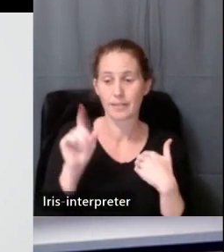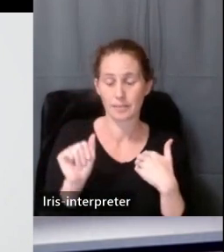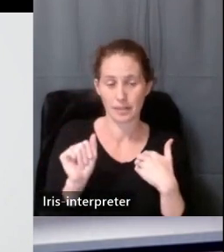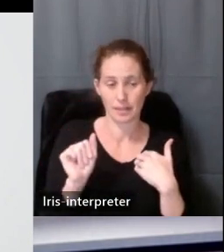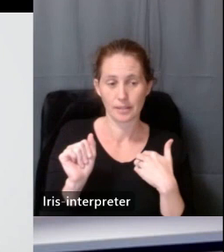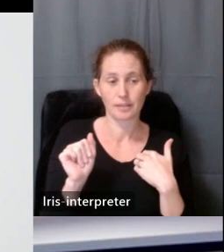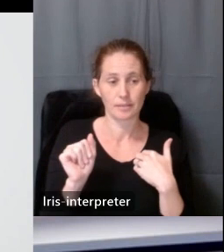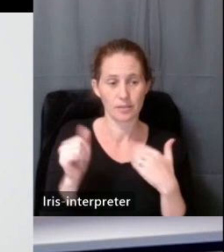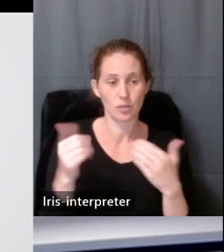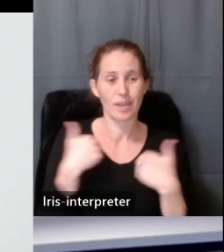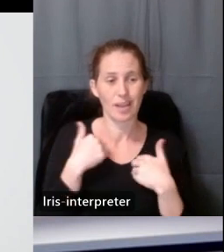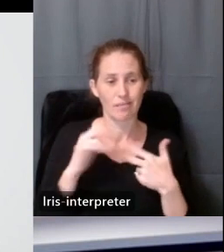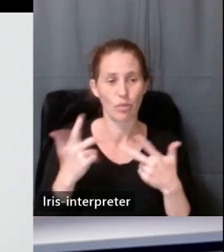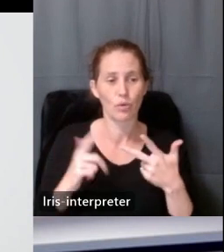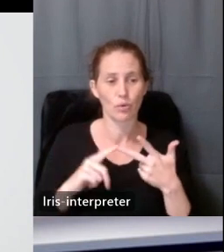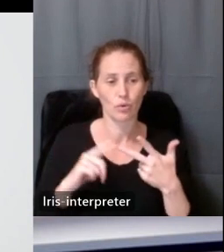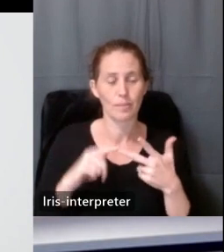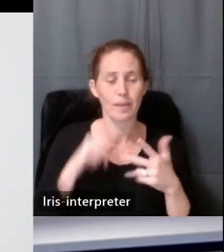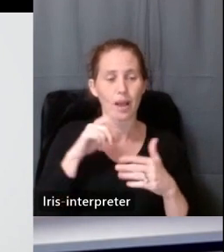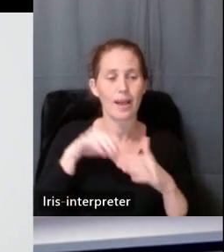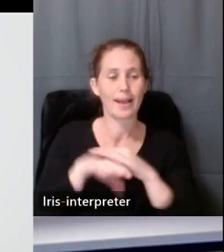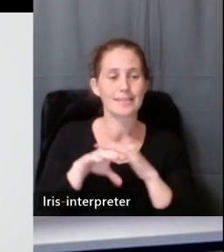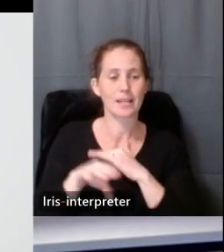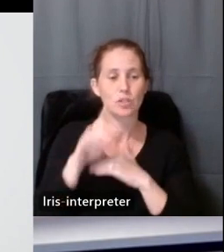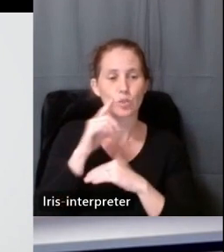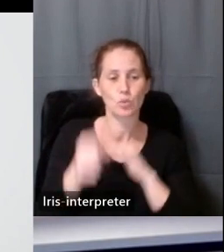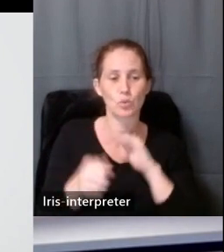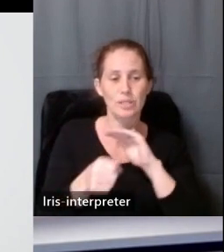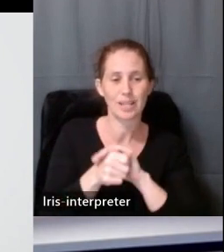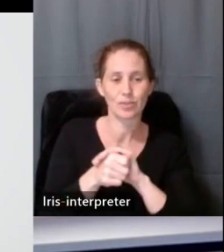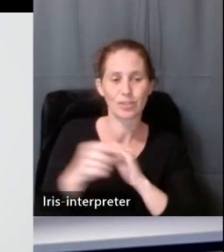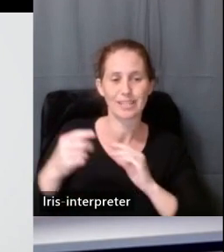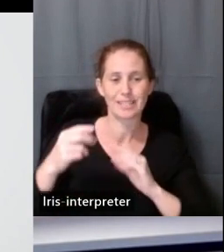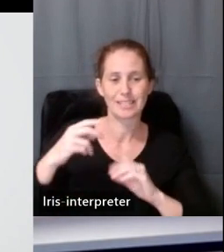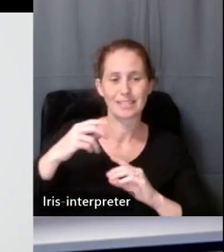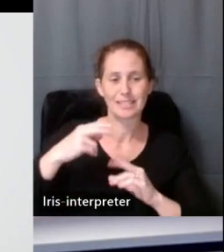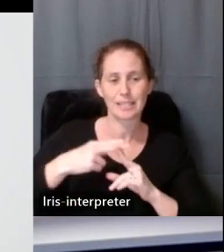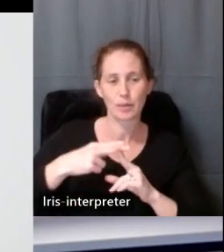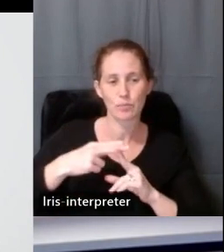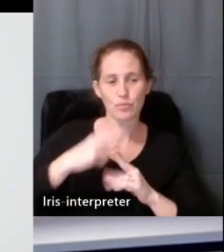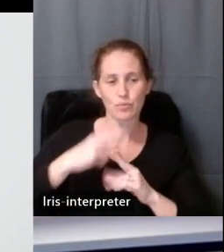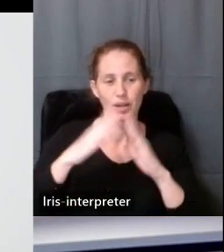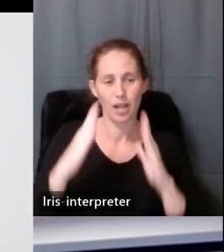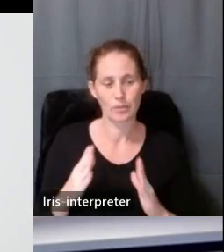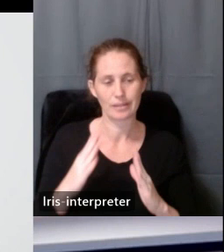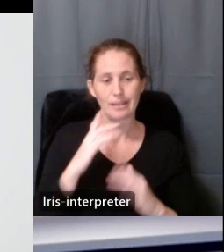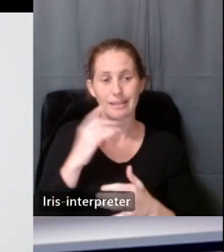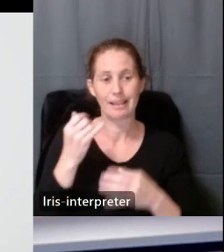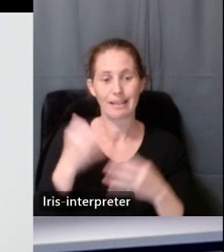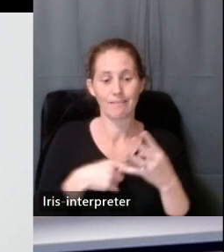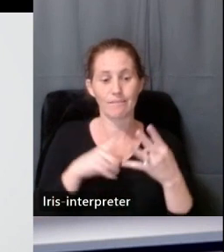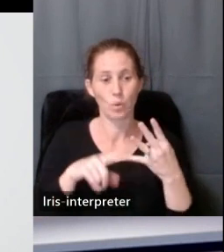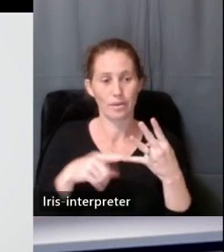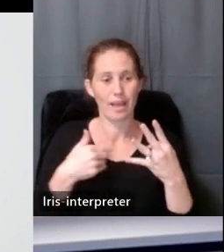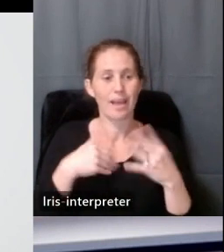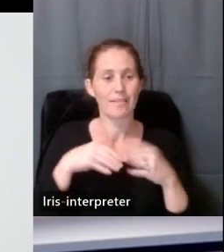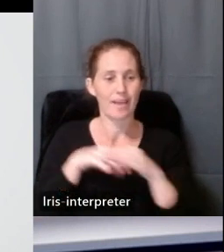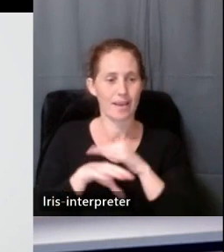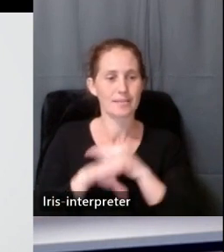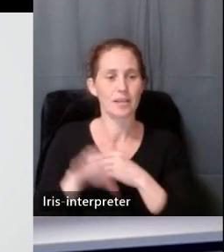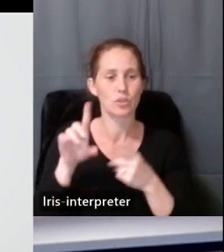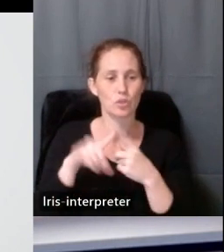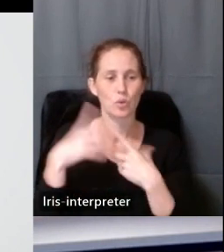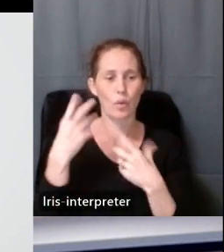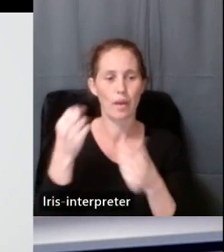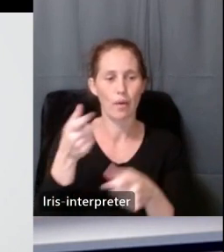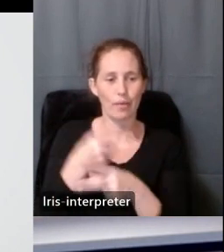disabilities. We have another one on access to shelter and temporary housing. And then finally, we have another one on access